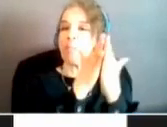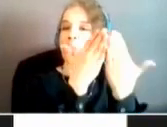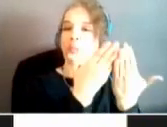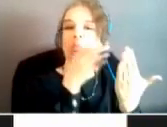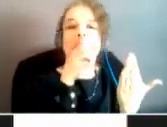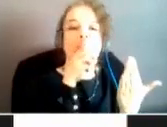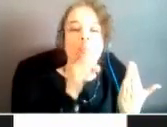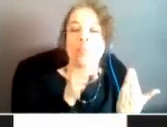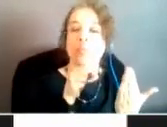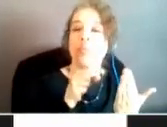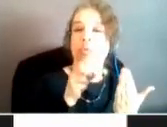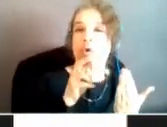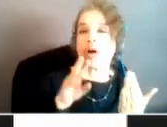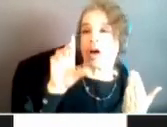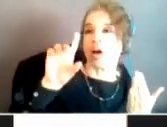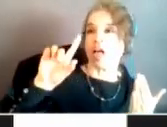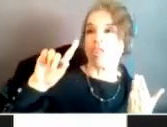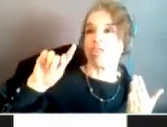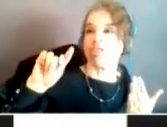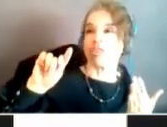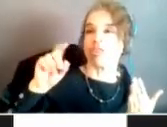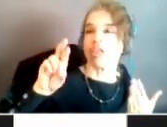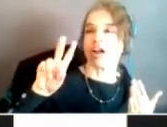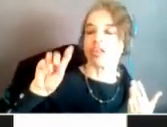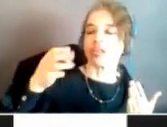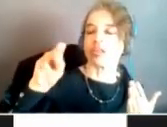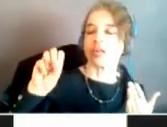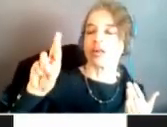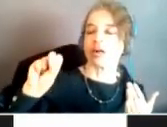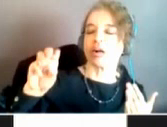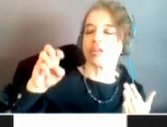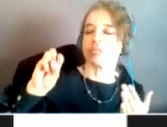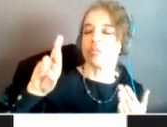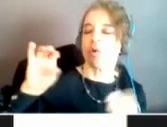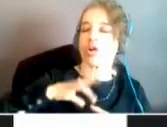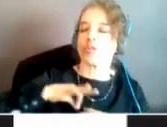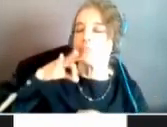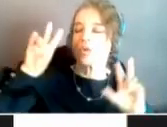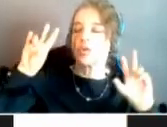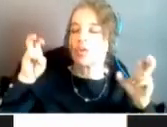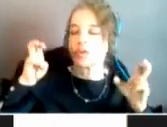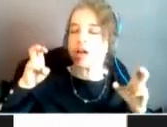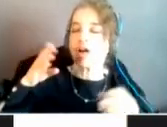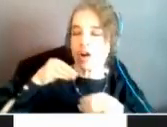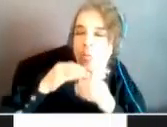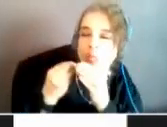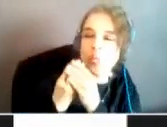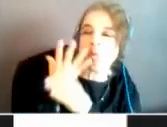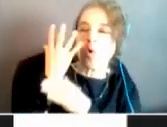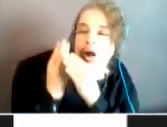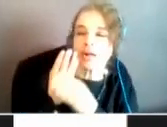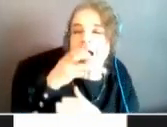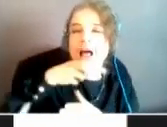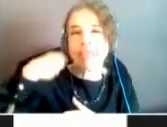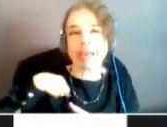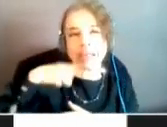Ageless Soul by Dr. Thomas Moore, that has a spiritual bent on growing older, I